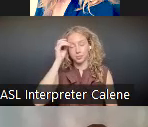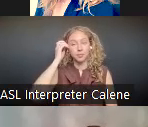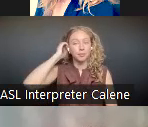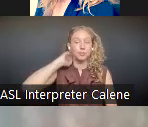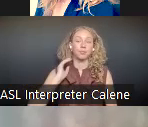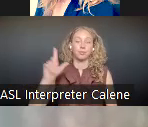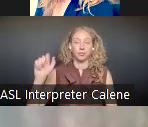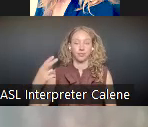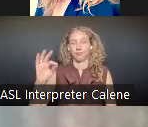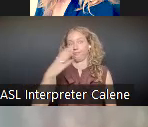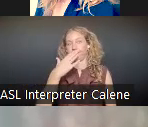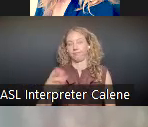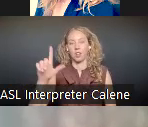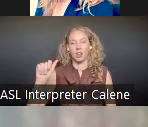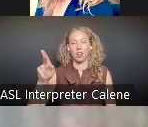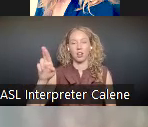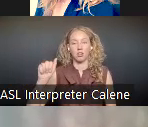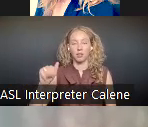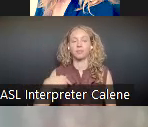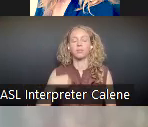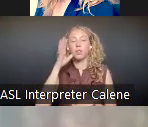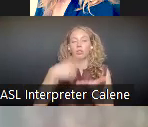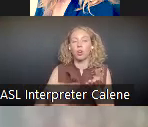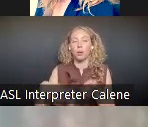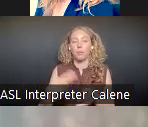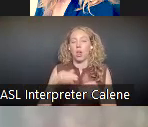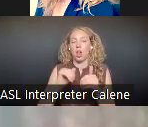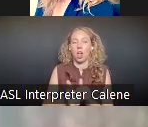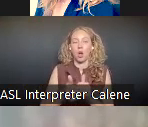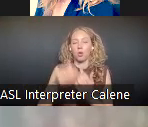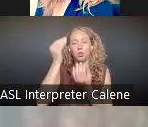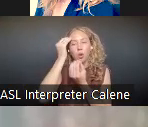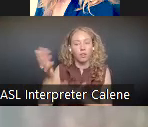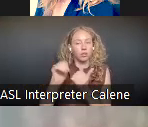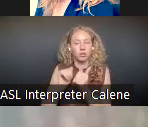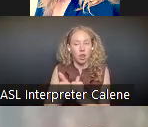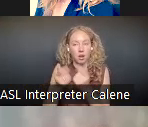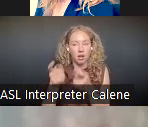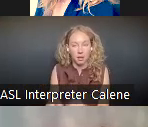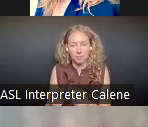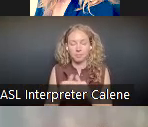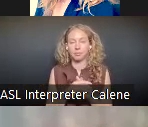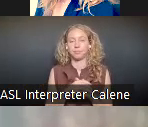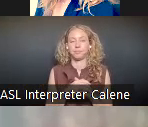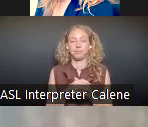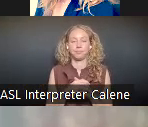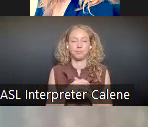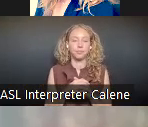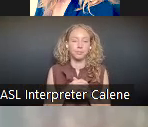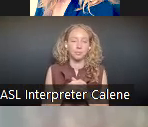Awesome. Thanks, Laura. So we're going to get to talking about how do notifications take place. So